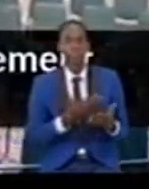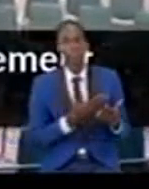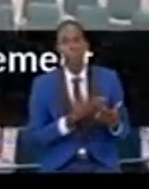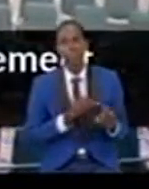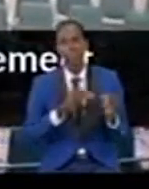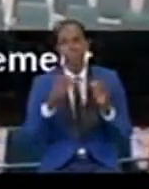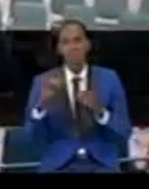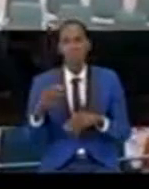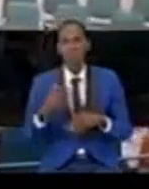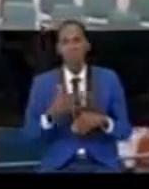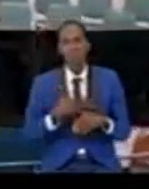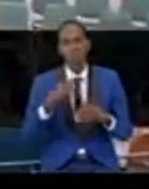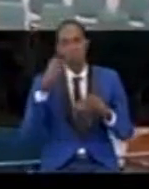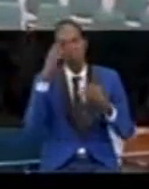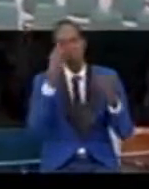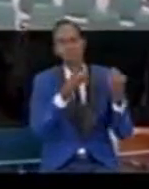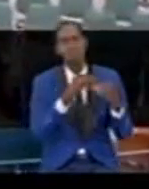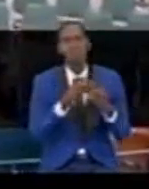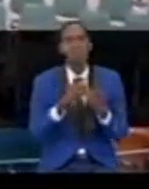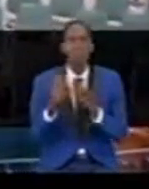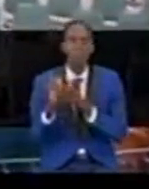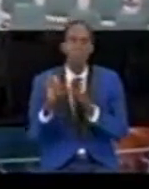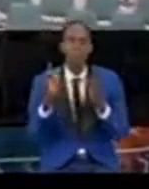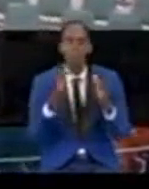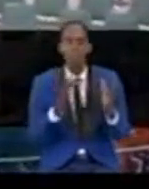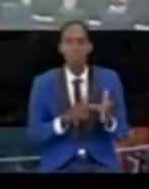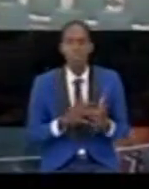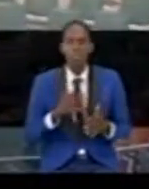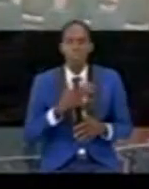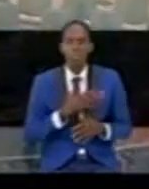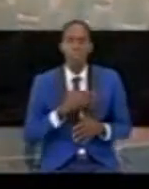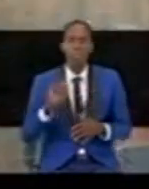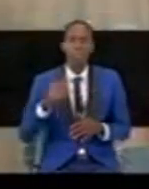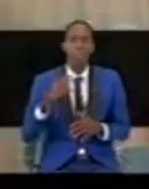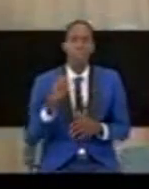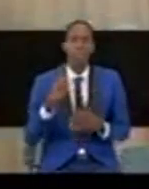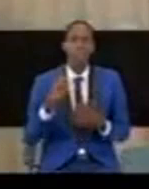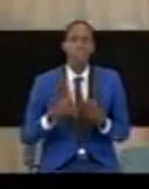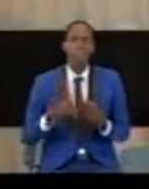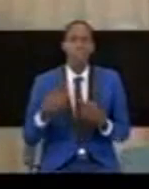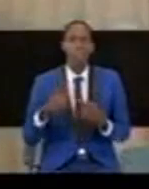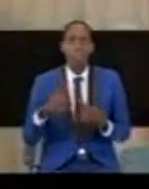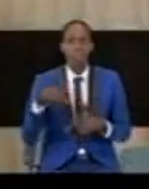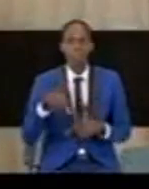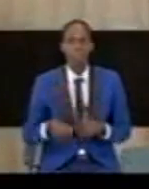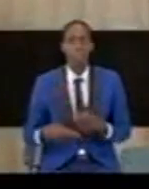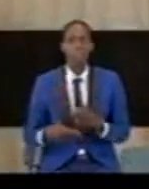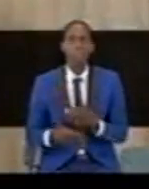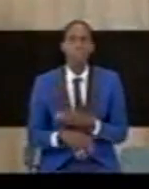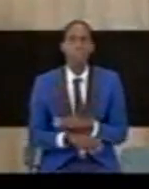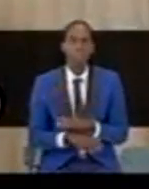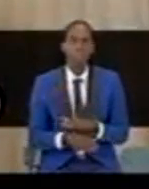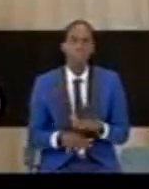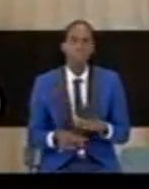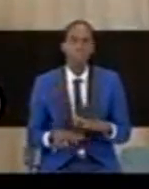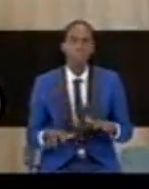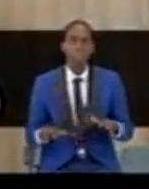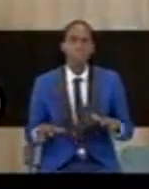And I put my faith in Jesus, my anchor to the ground.